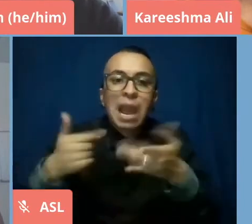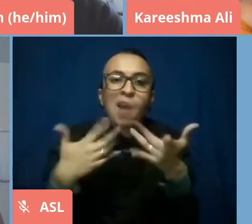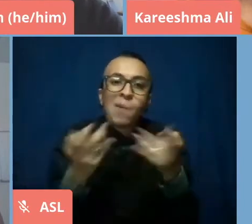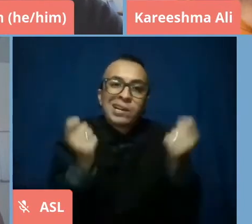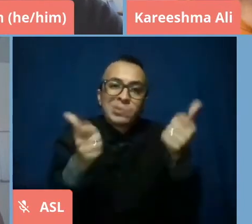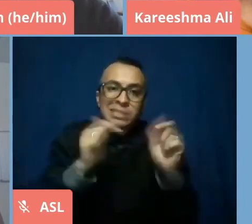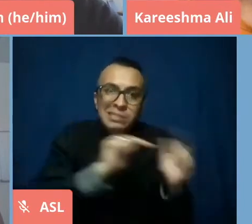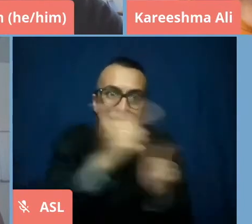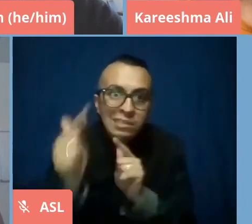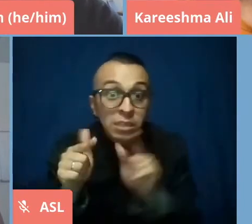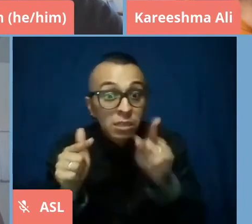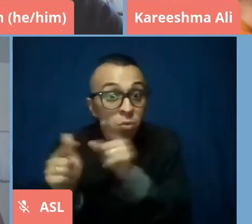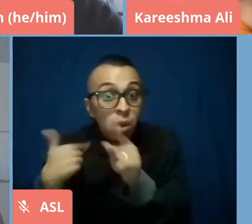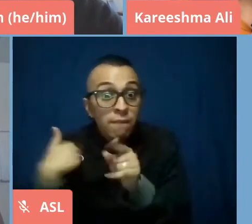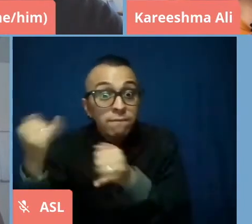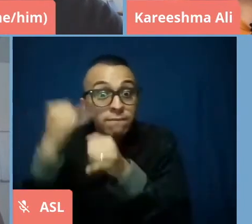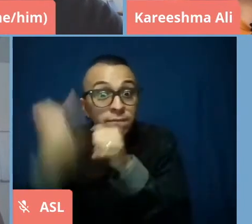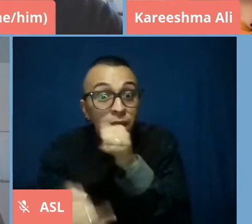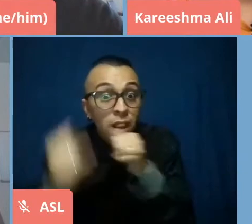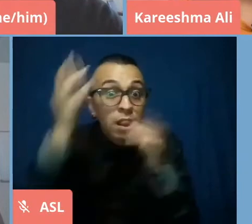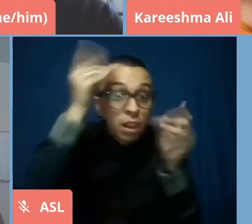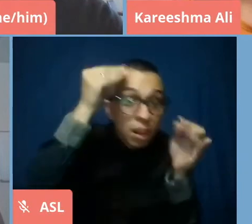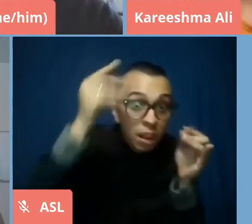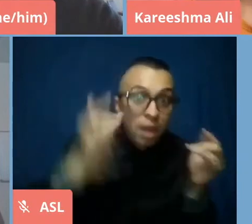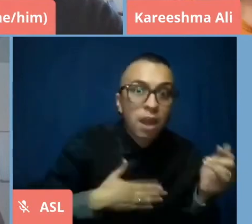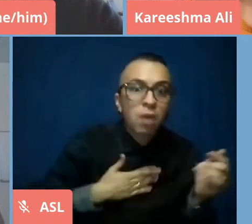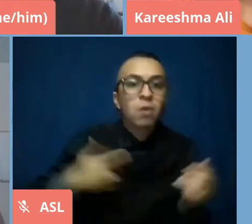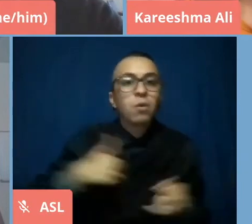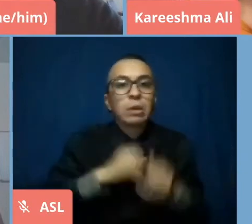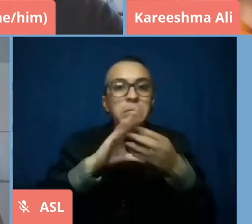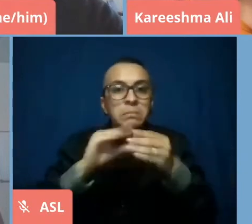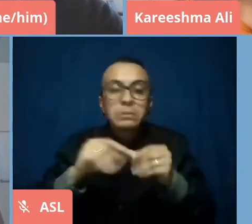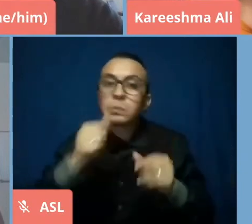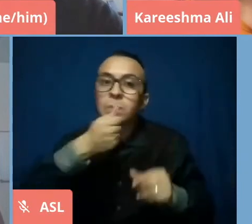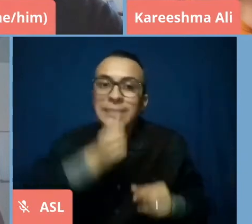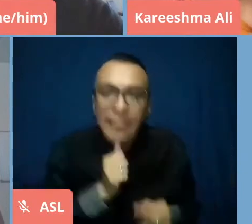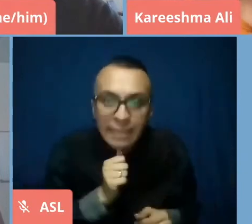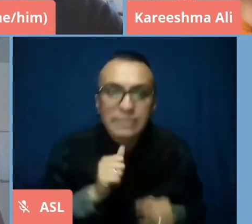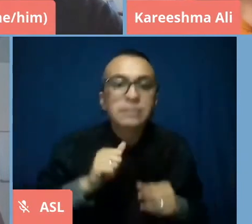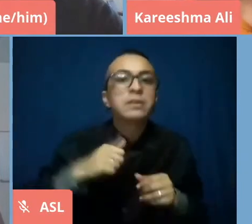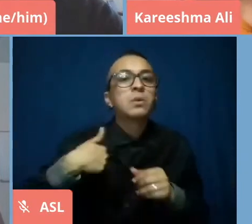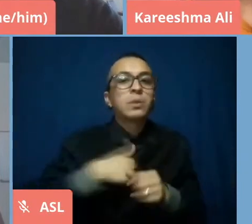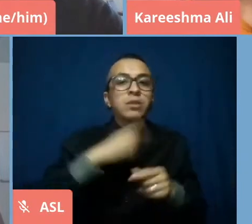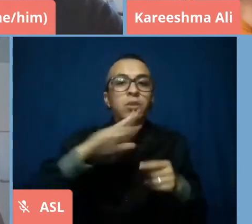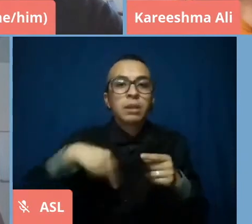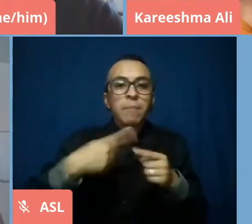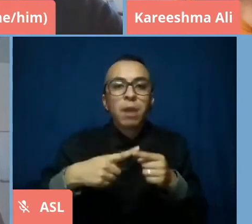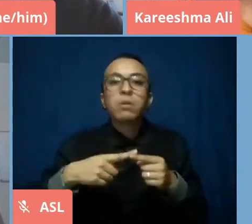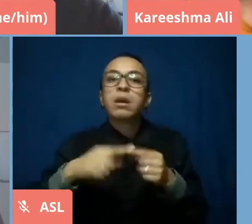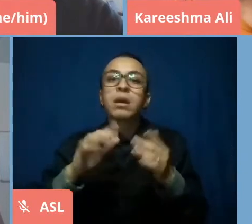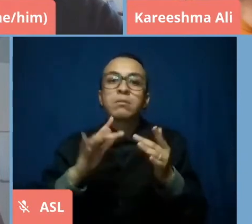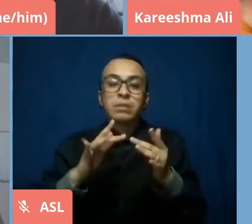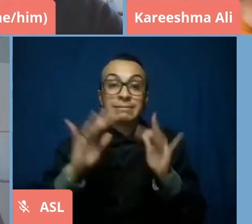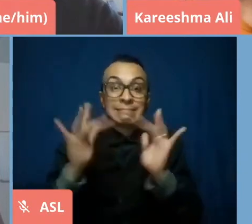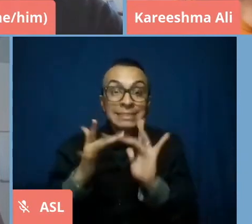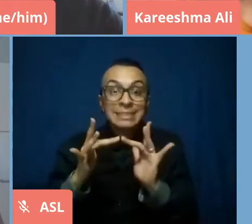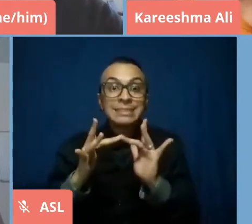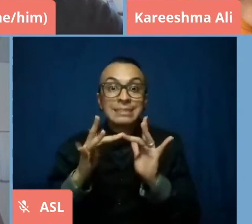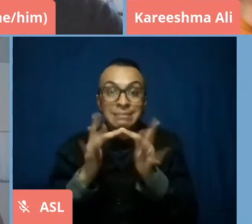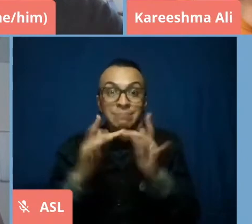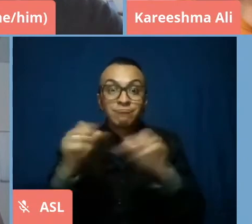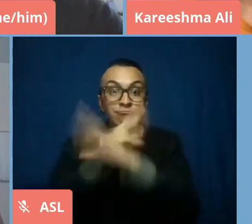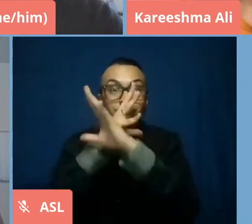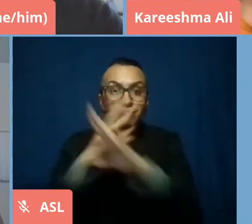if any of you have a final thought. I'm so glad we talked about resilience. We talked about the opportunity for digital divide. We talked about the need